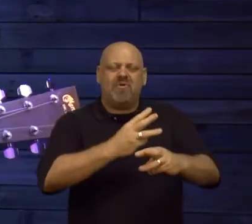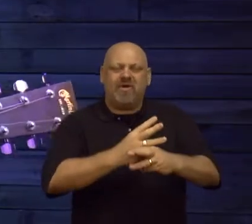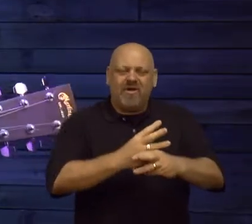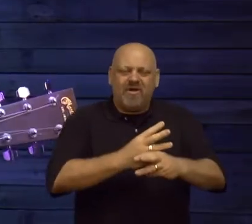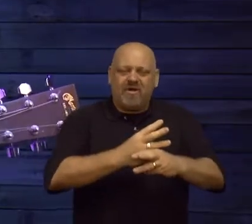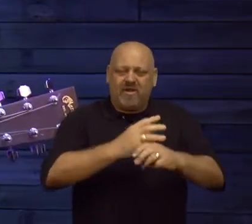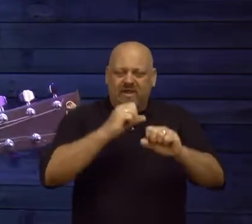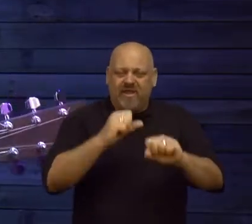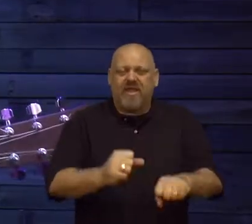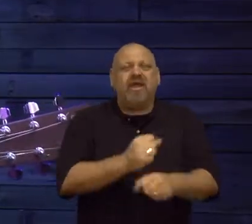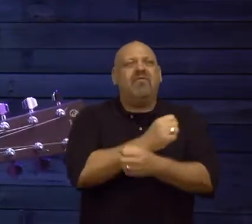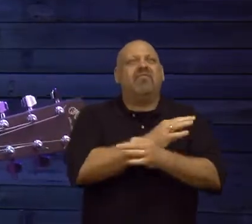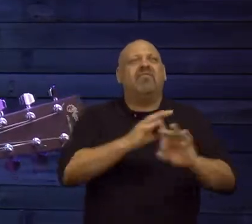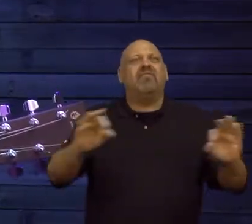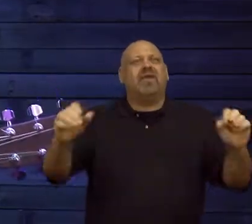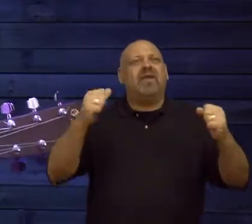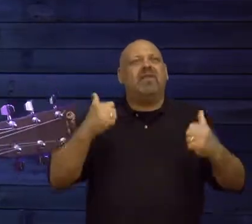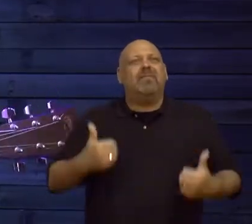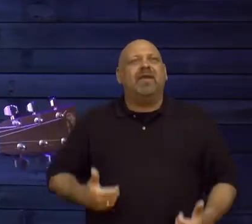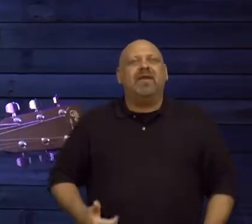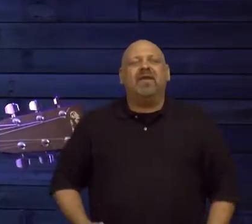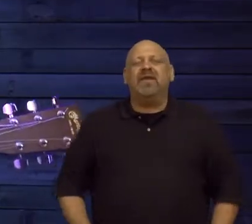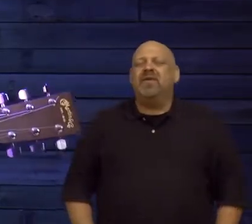world that can free me.